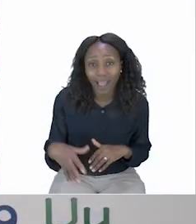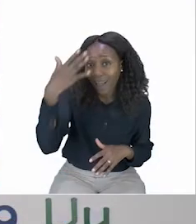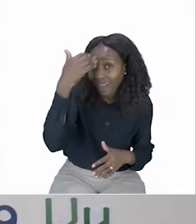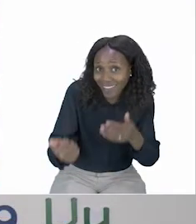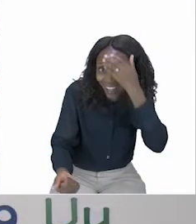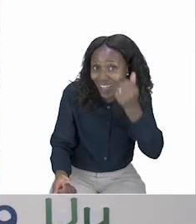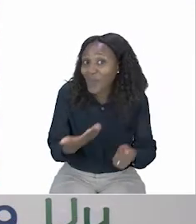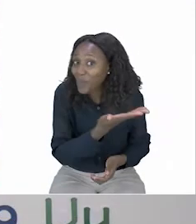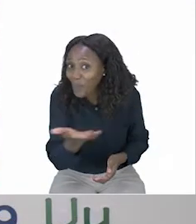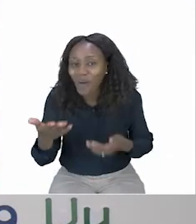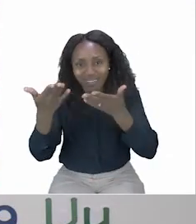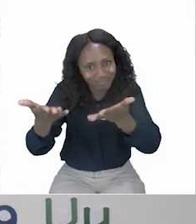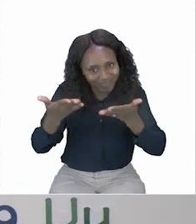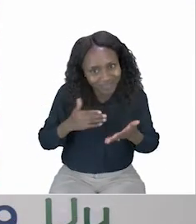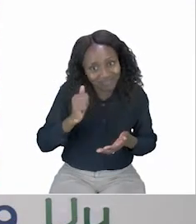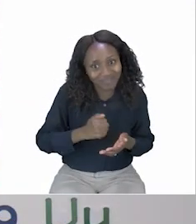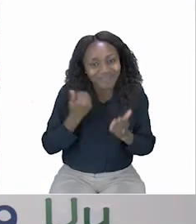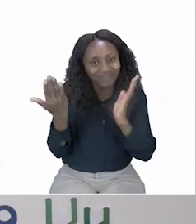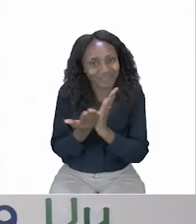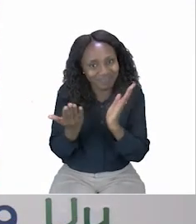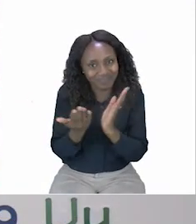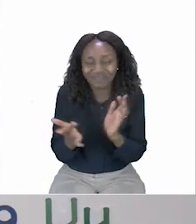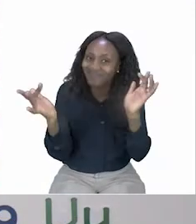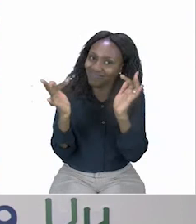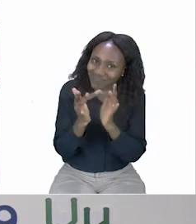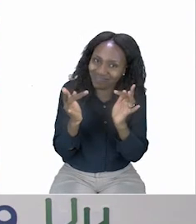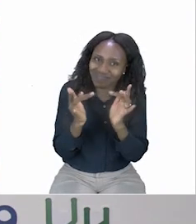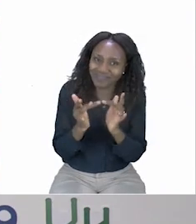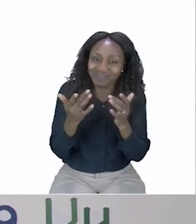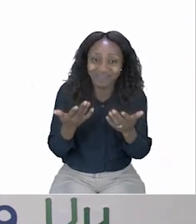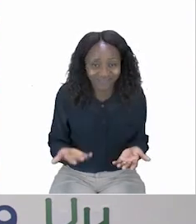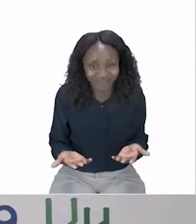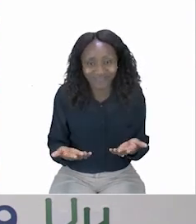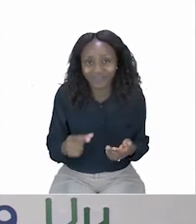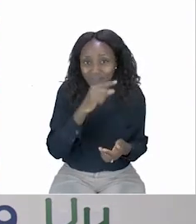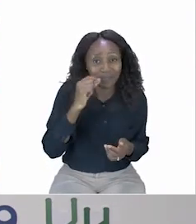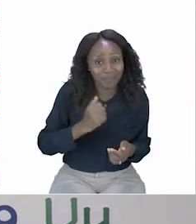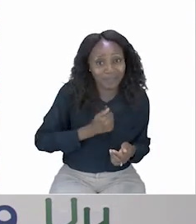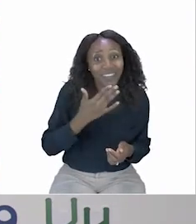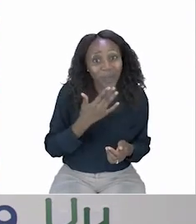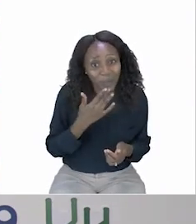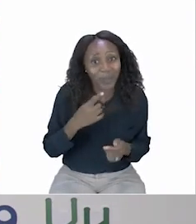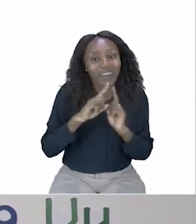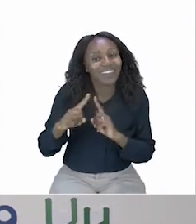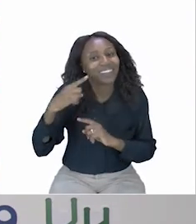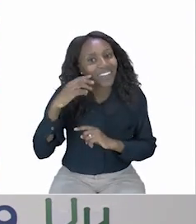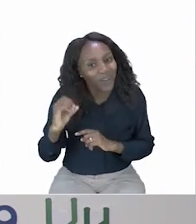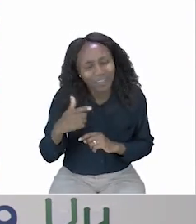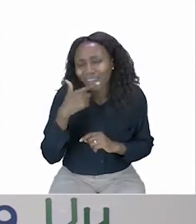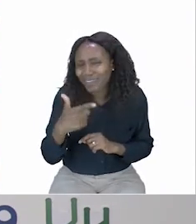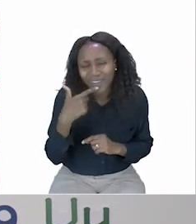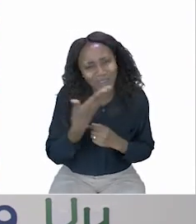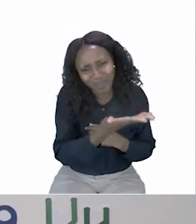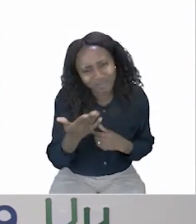Hello everyone and welcome to My Zone Online School. My name is Teacher Mutsa and thank you so